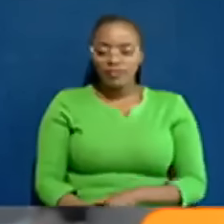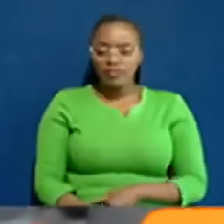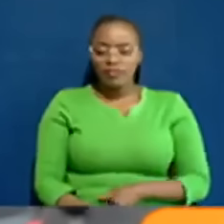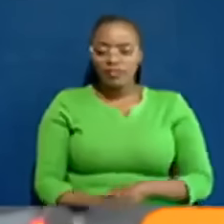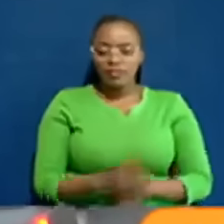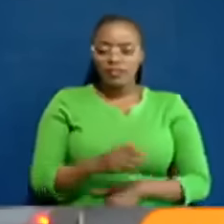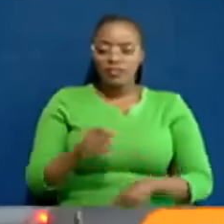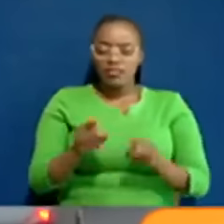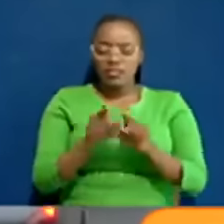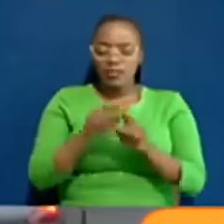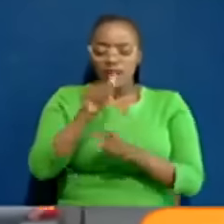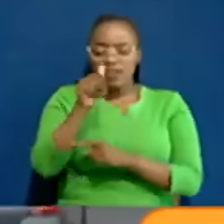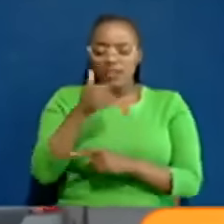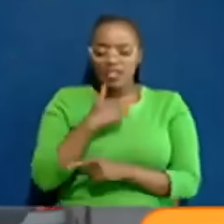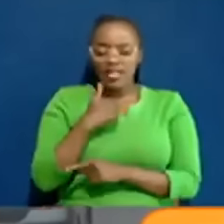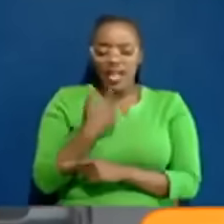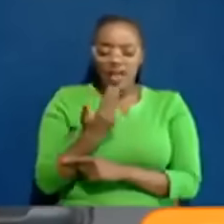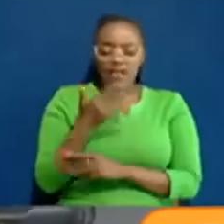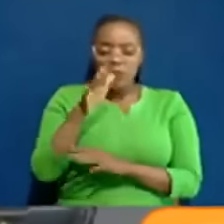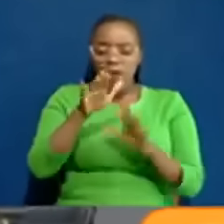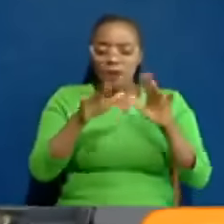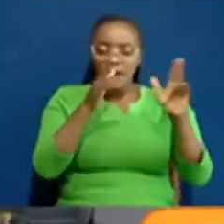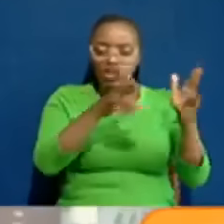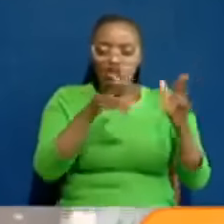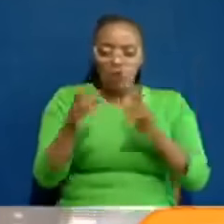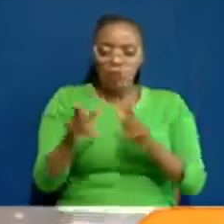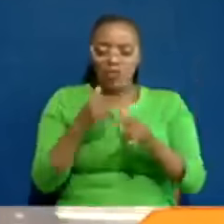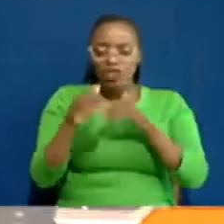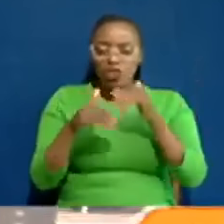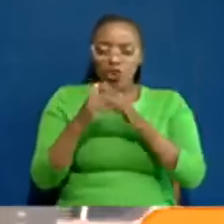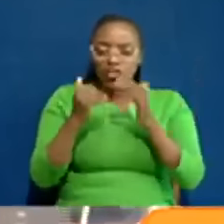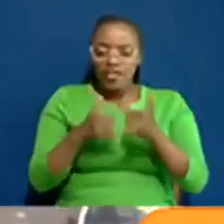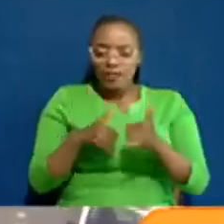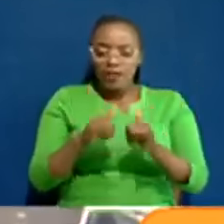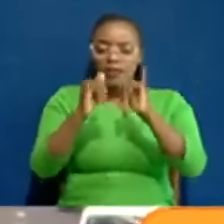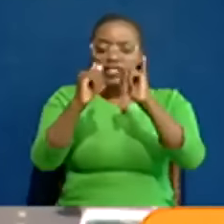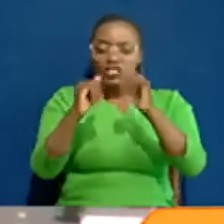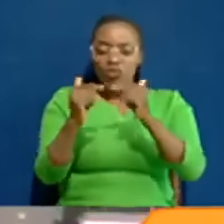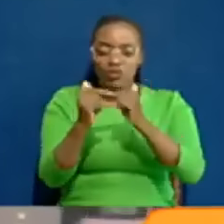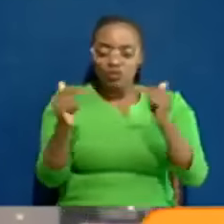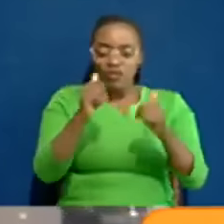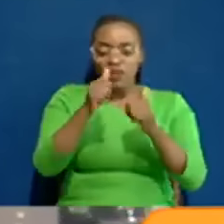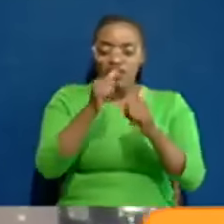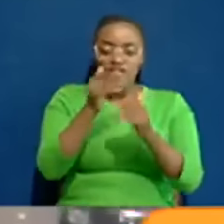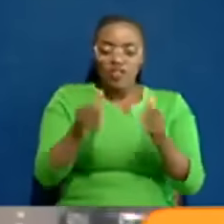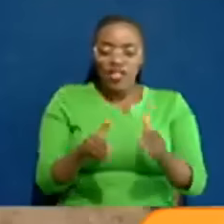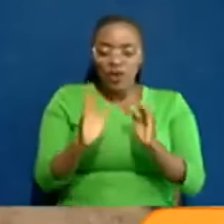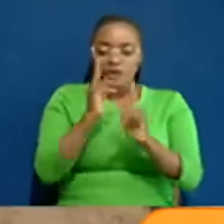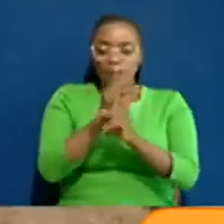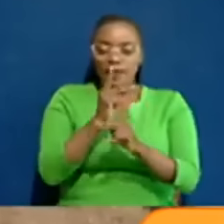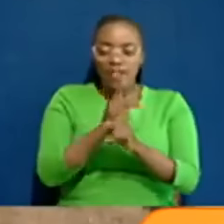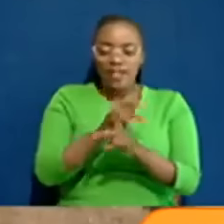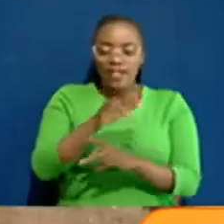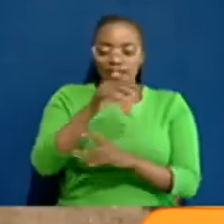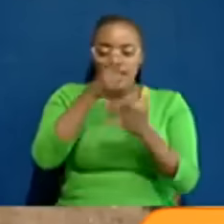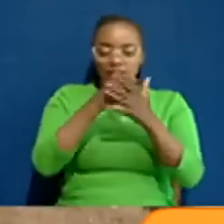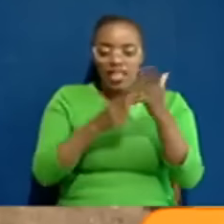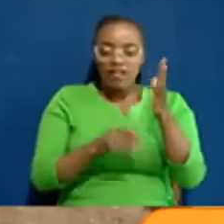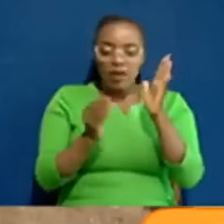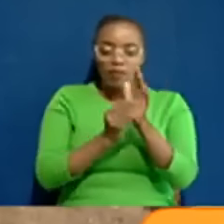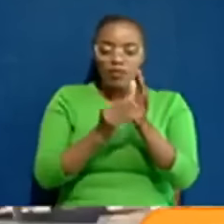With the dust yet to settle on the controversial implementation of the road maintenance levy effected